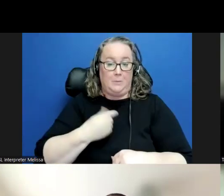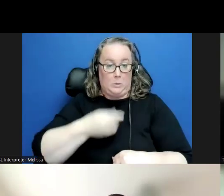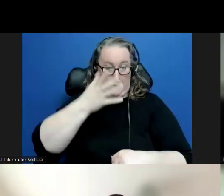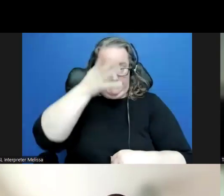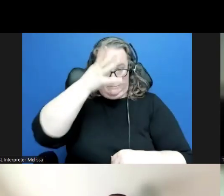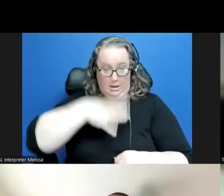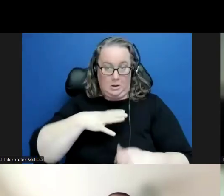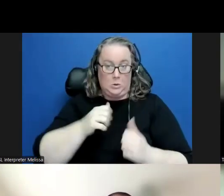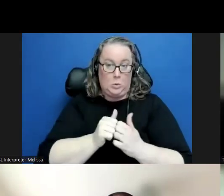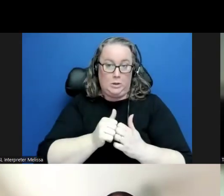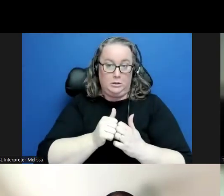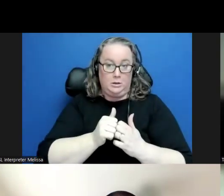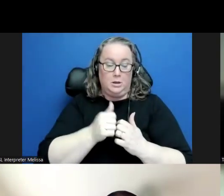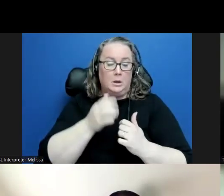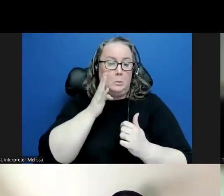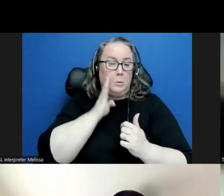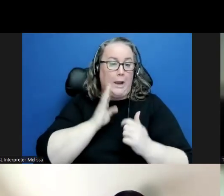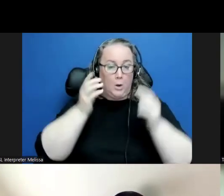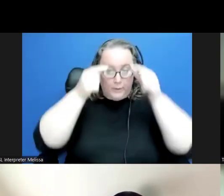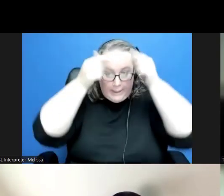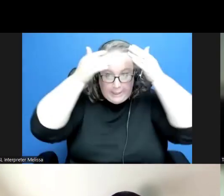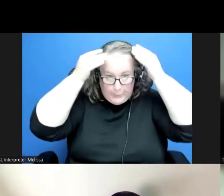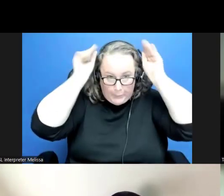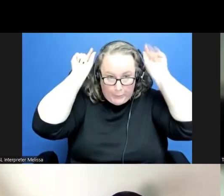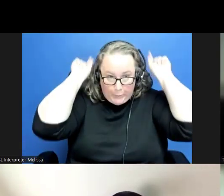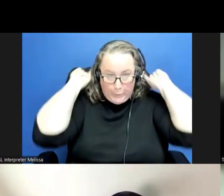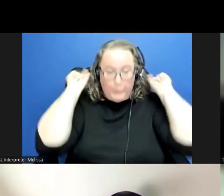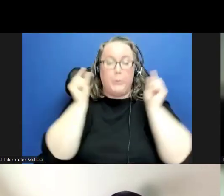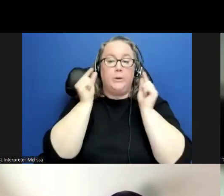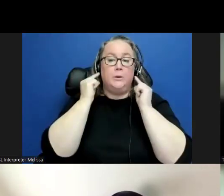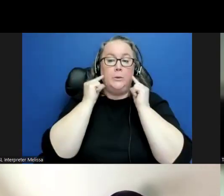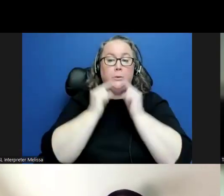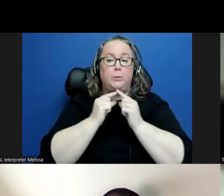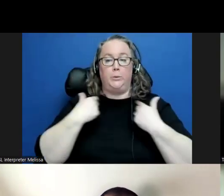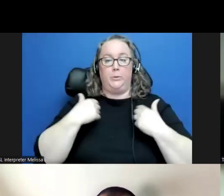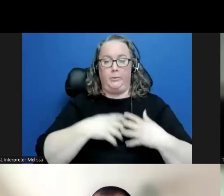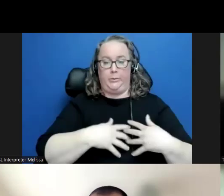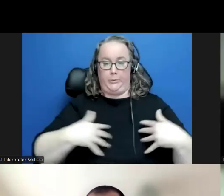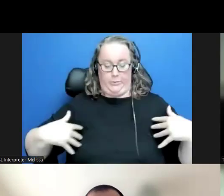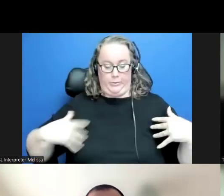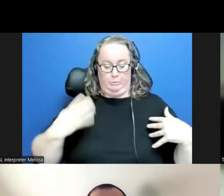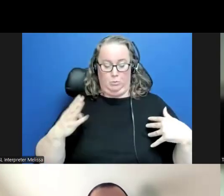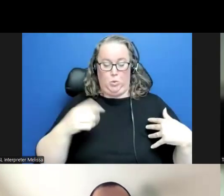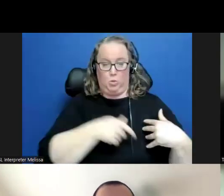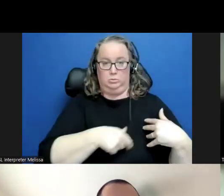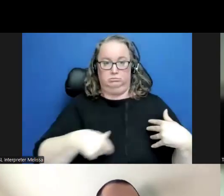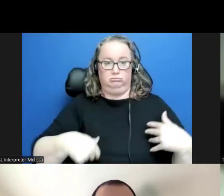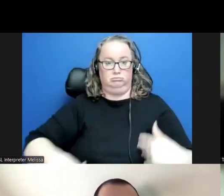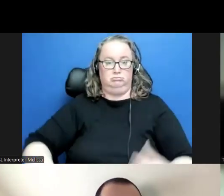with short brown hair and a gray sweater with blue stripes.